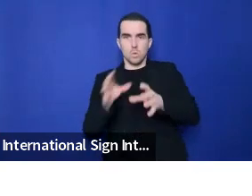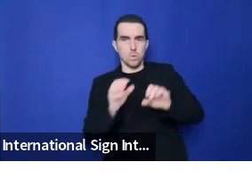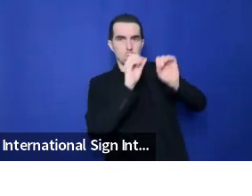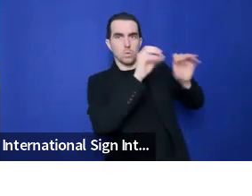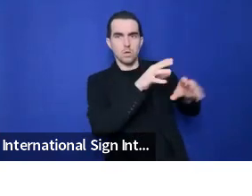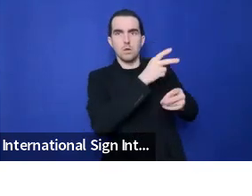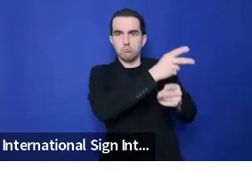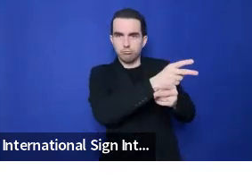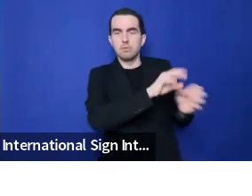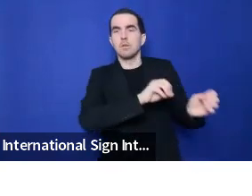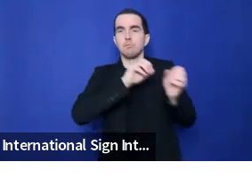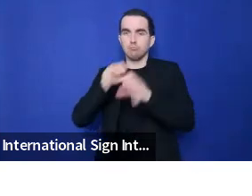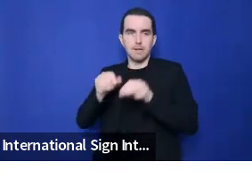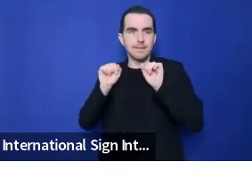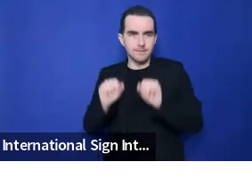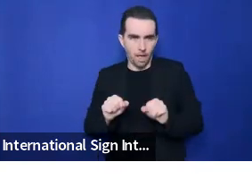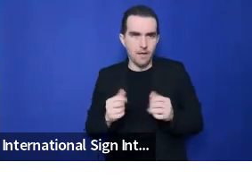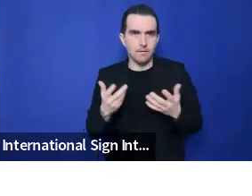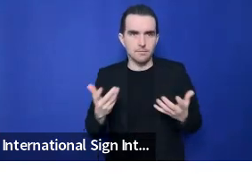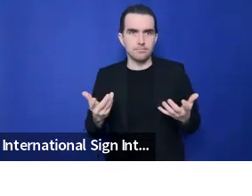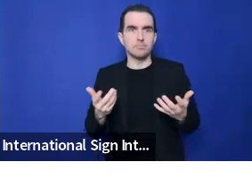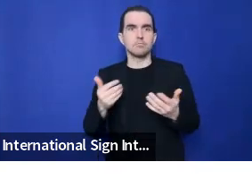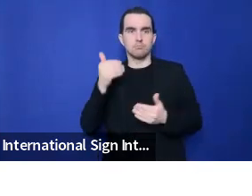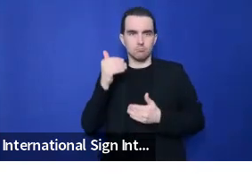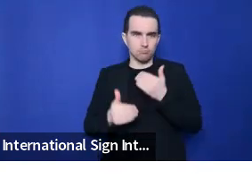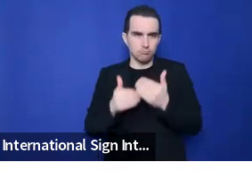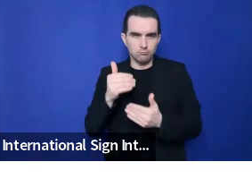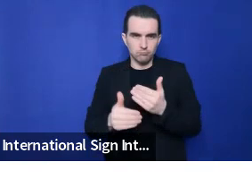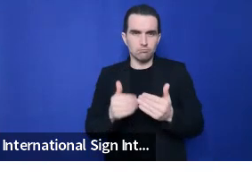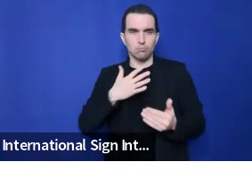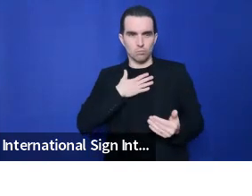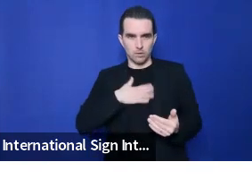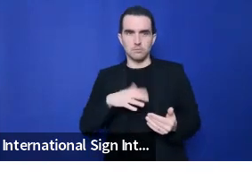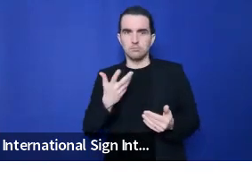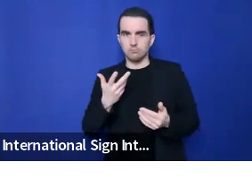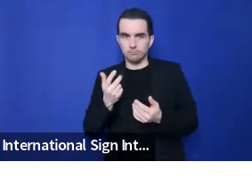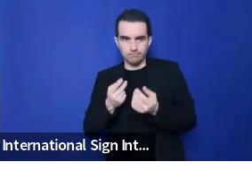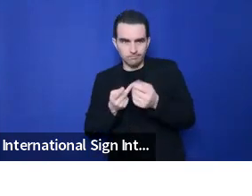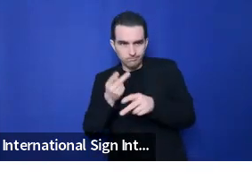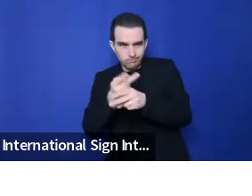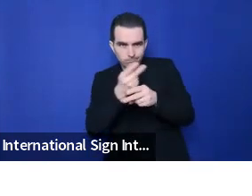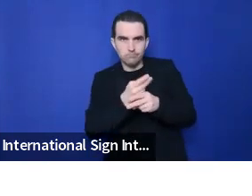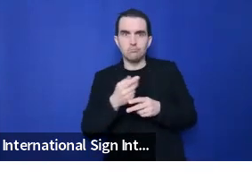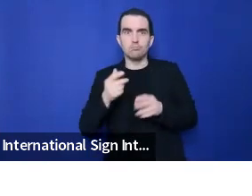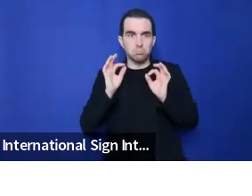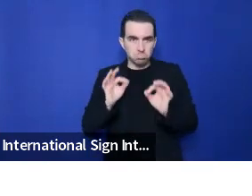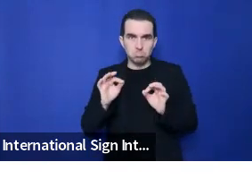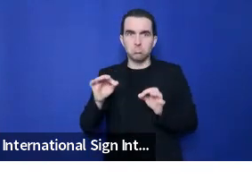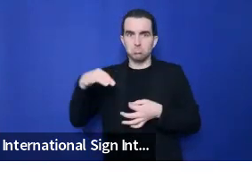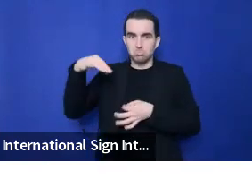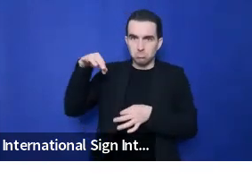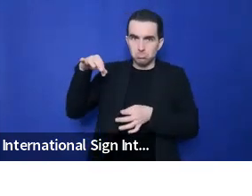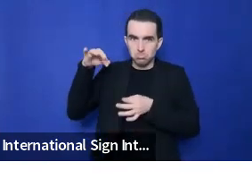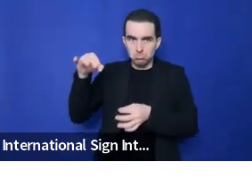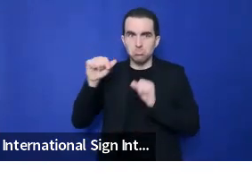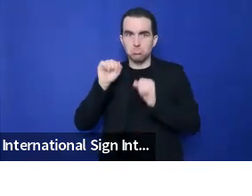caregivers can buy at cost, as well as caregiving counseling services. And we're also introducing activities to support and encourage